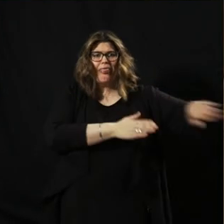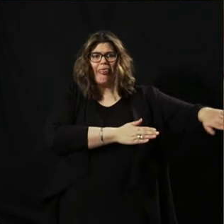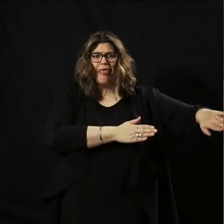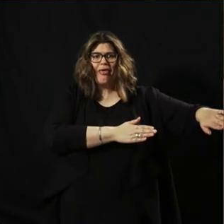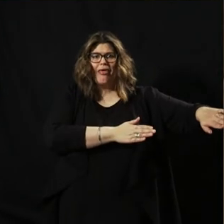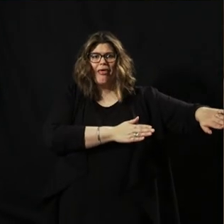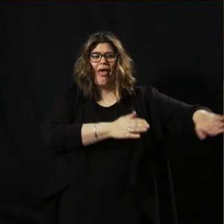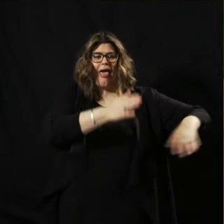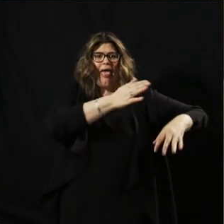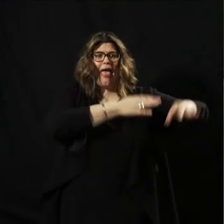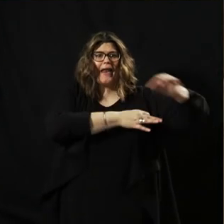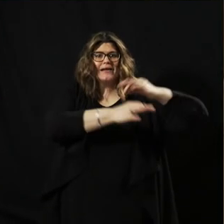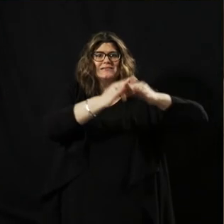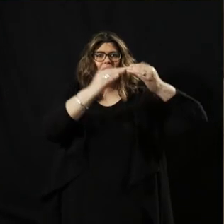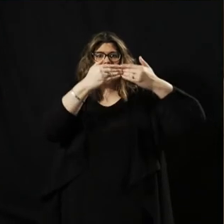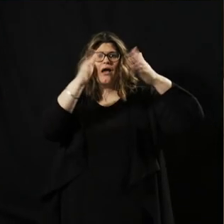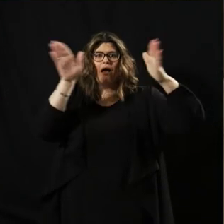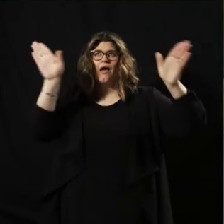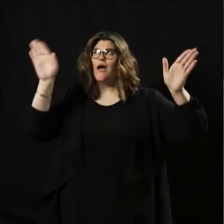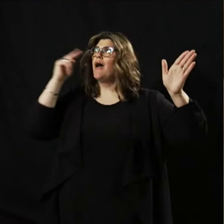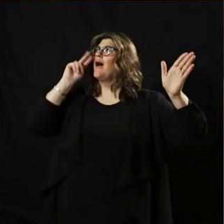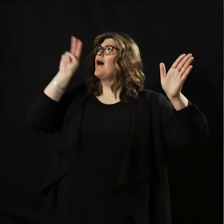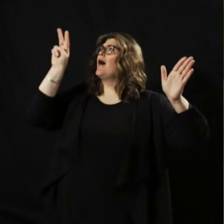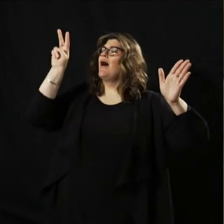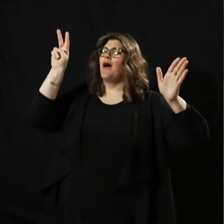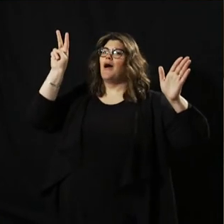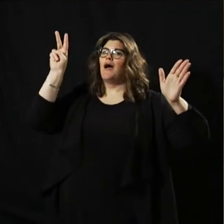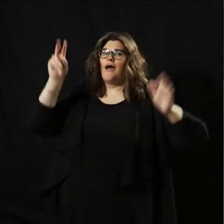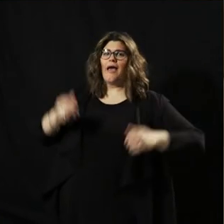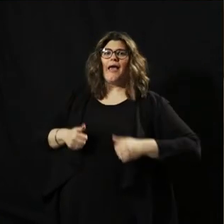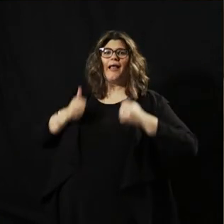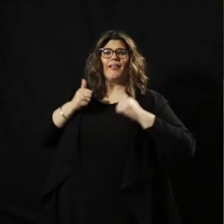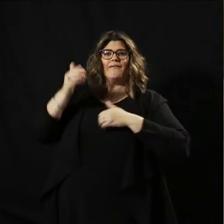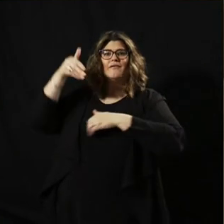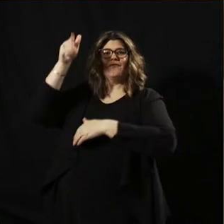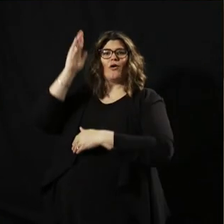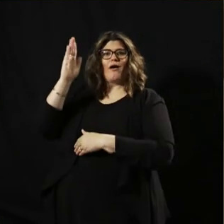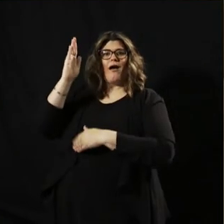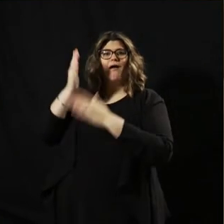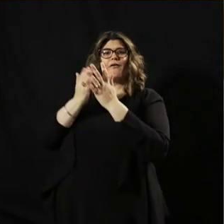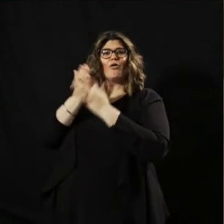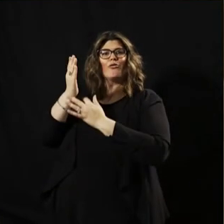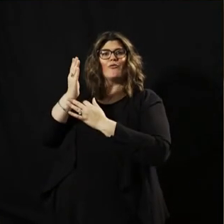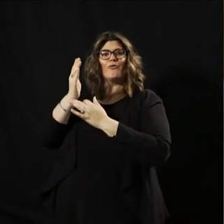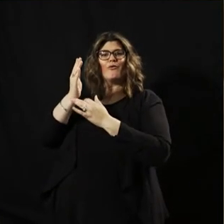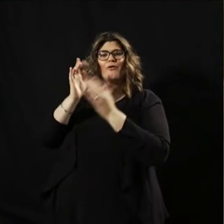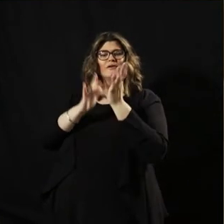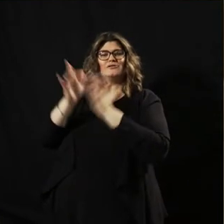and living for God in Christ Jesus.